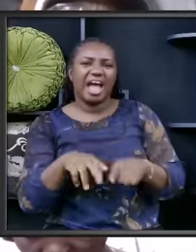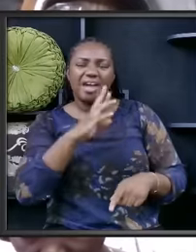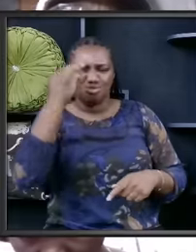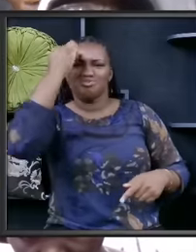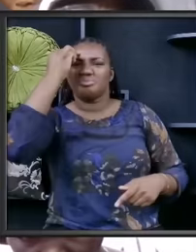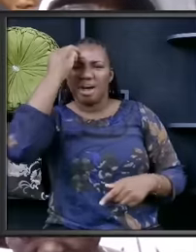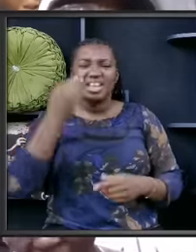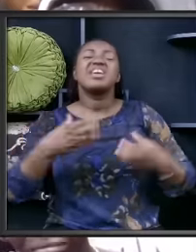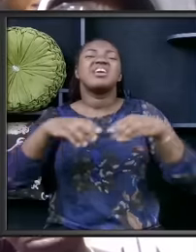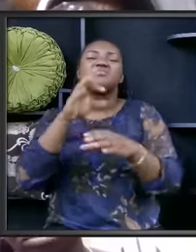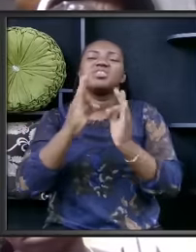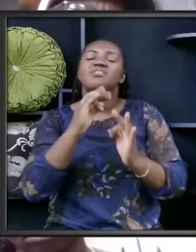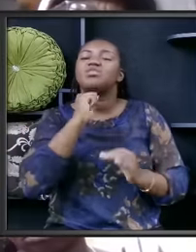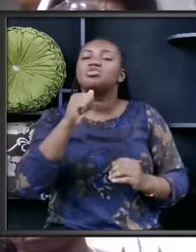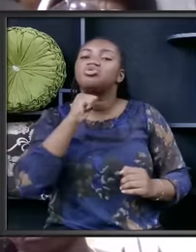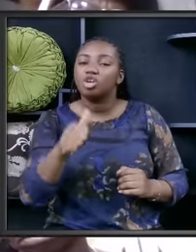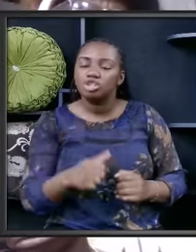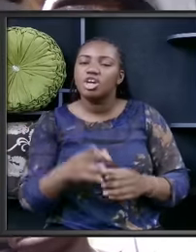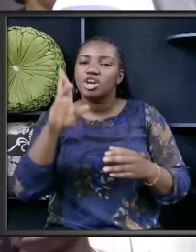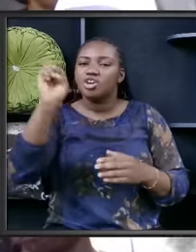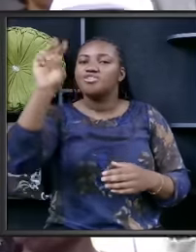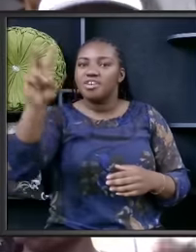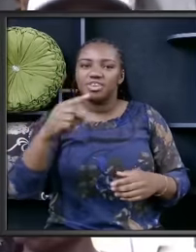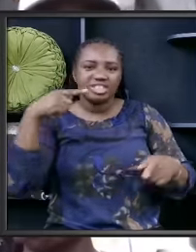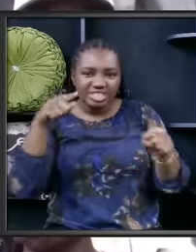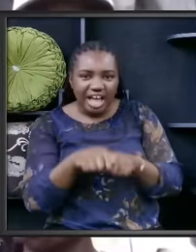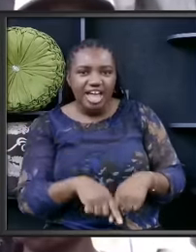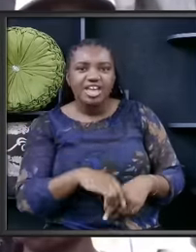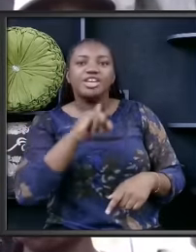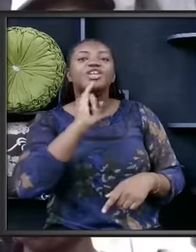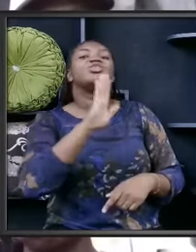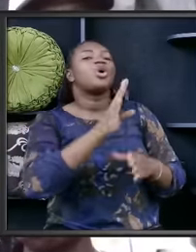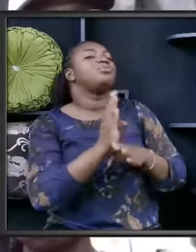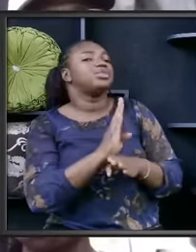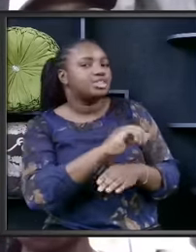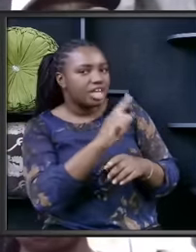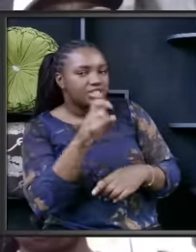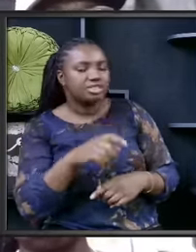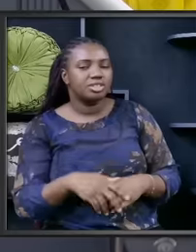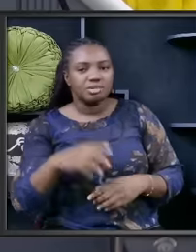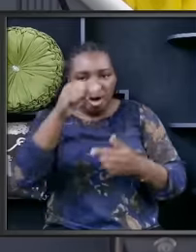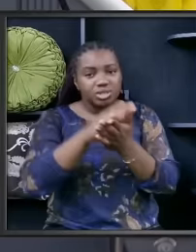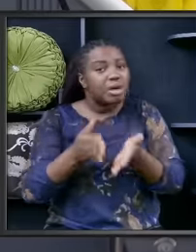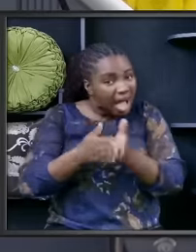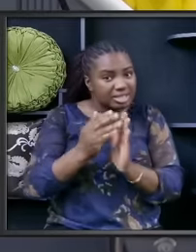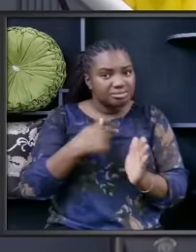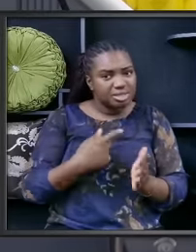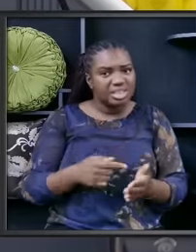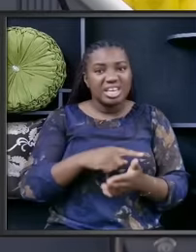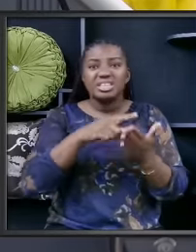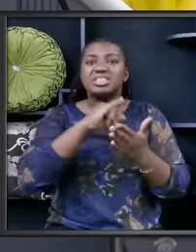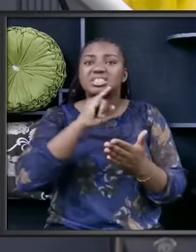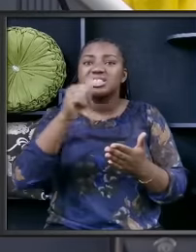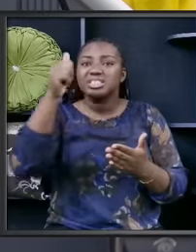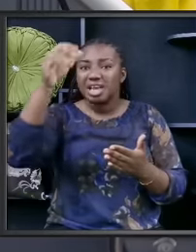if no be Reverend Sister, no you concern me. Eh? Now the same way ask me. Say, this is a man I wedded in the